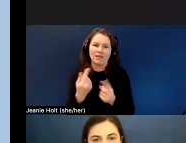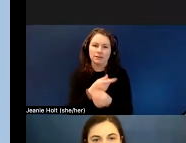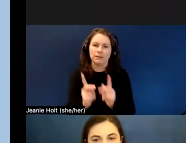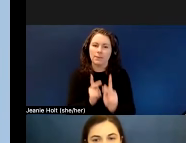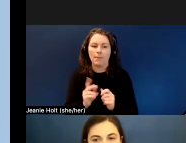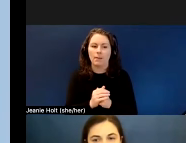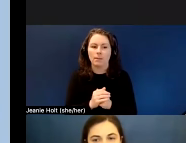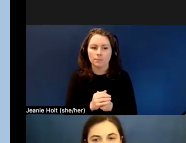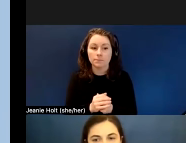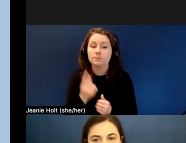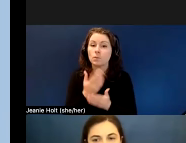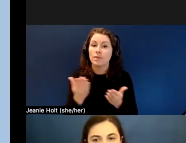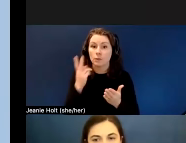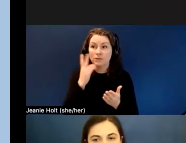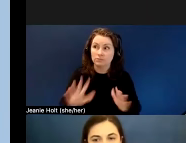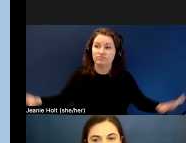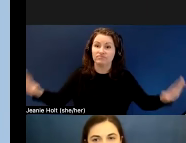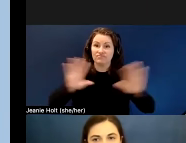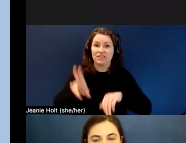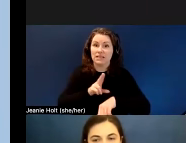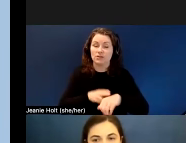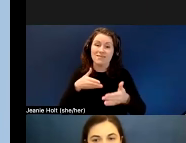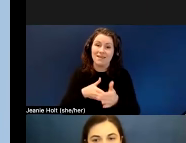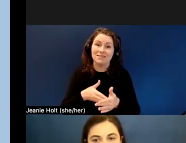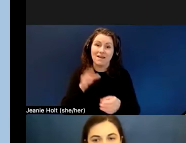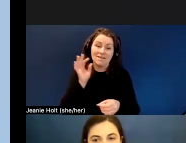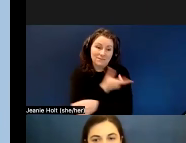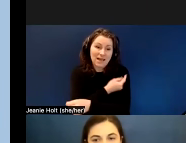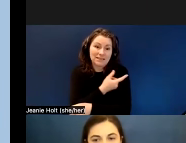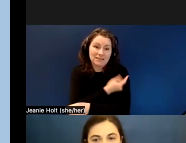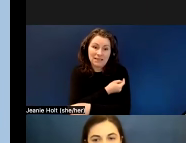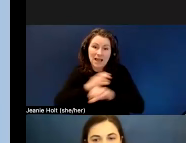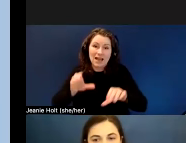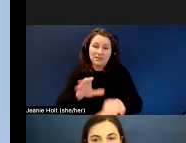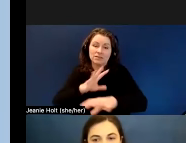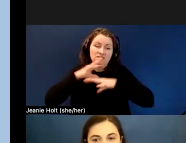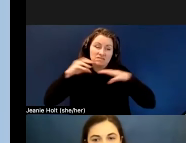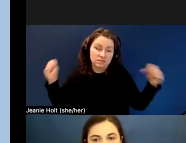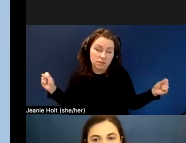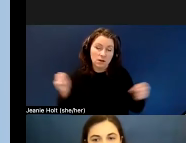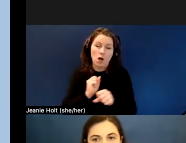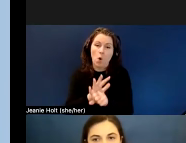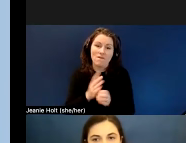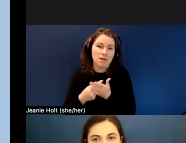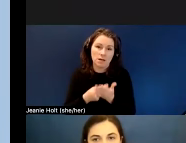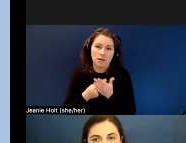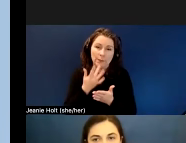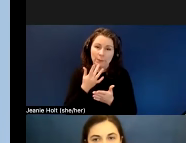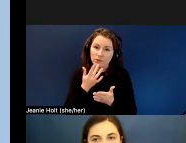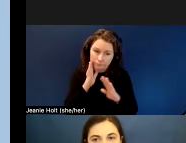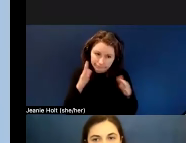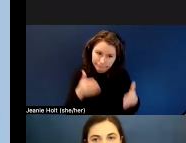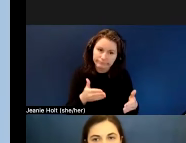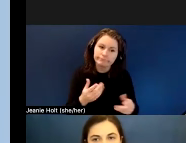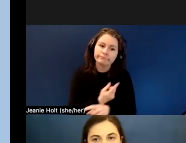One of the things that we're seeing nationally is that anti-vaccine activists are tired of COVID conversation, and they want to return to